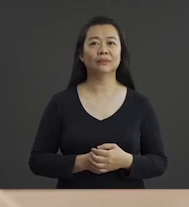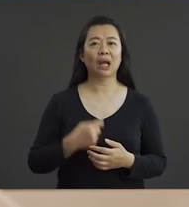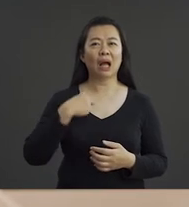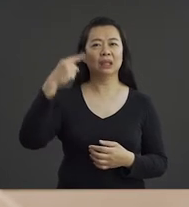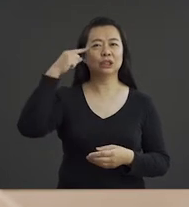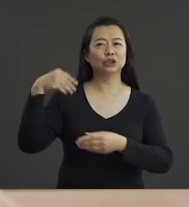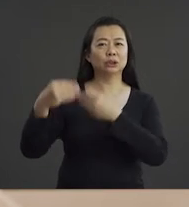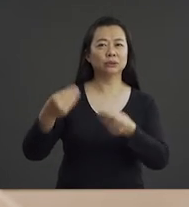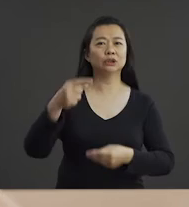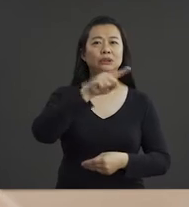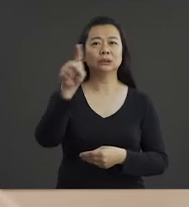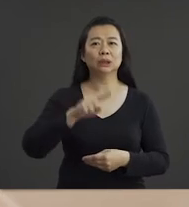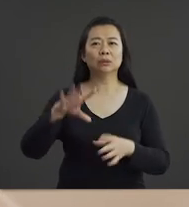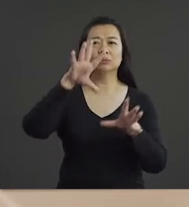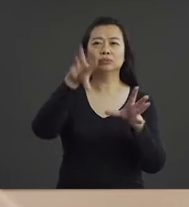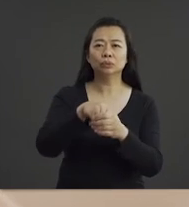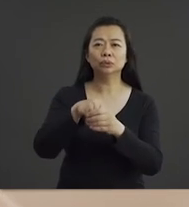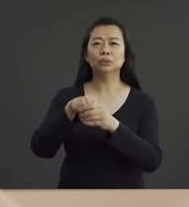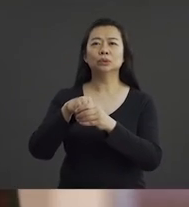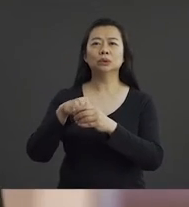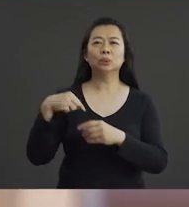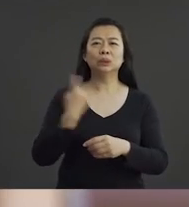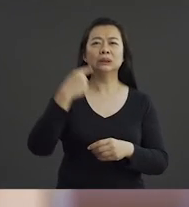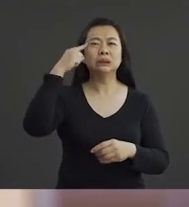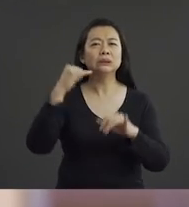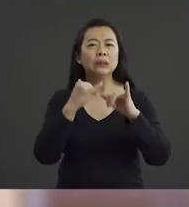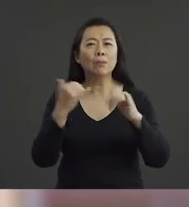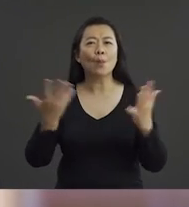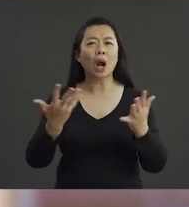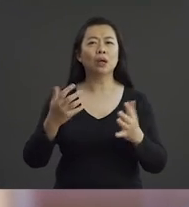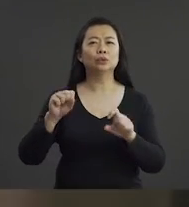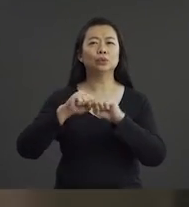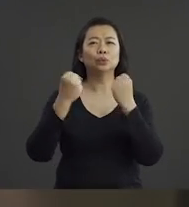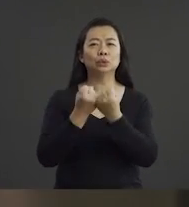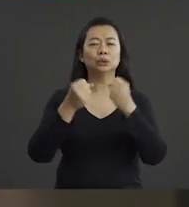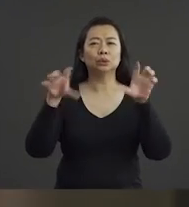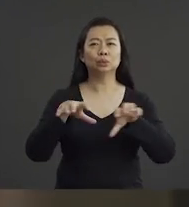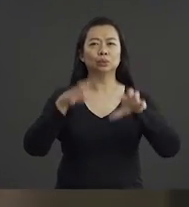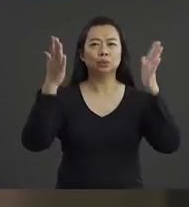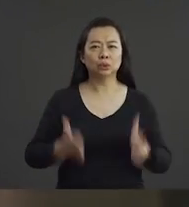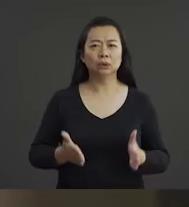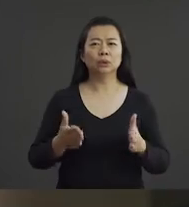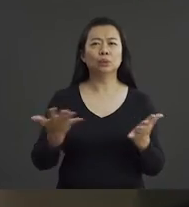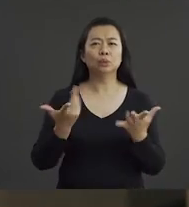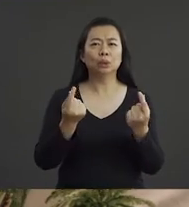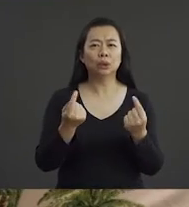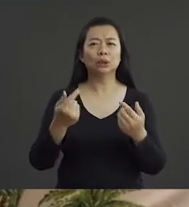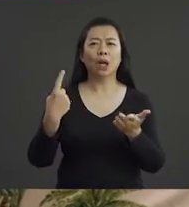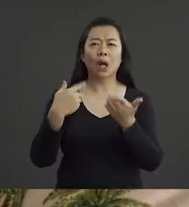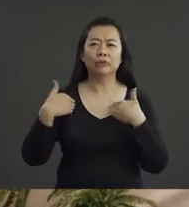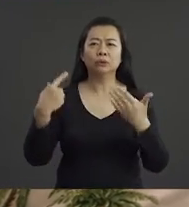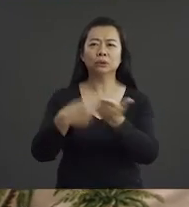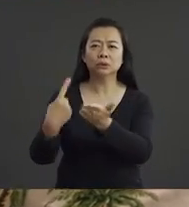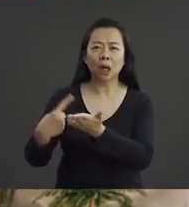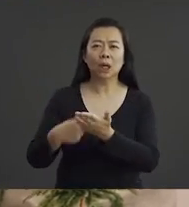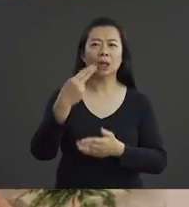I think many Gen Zers like me would agree that they are social activists. We get into heated discussions and debates, we organize protests